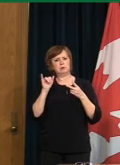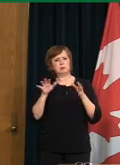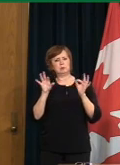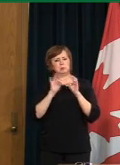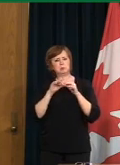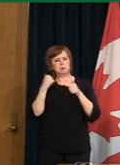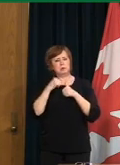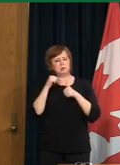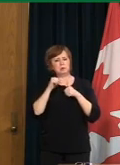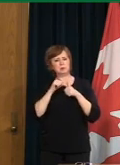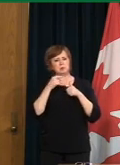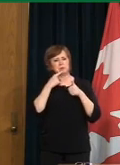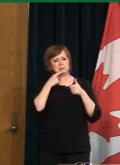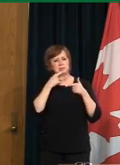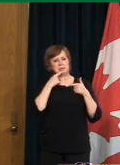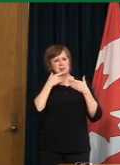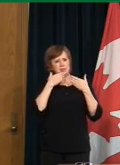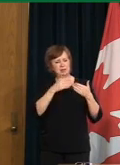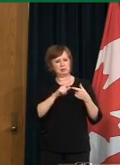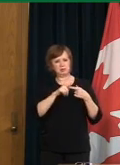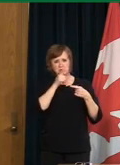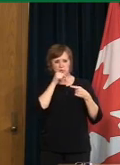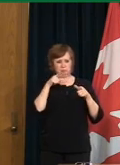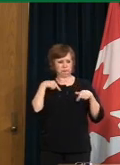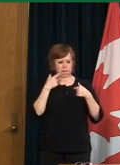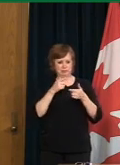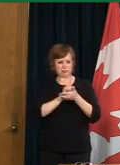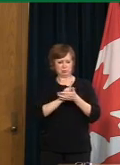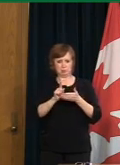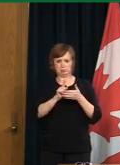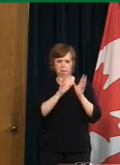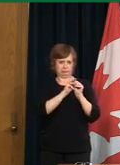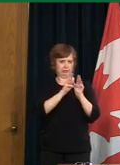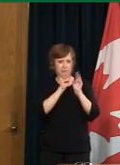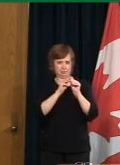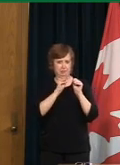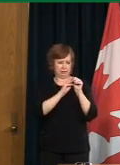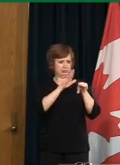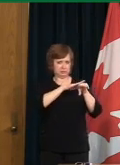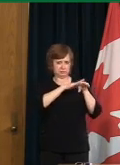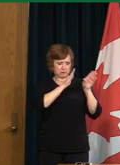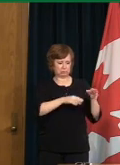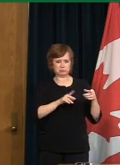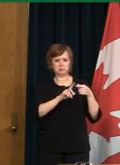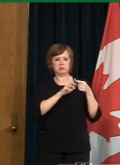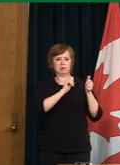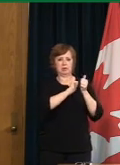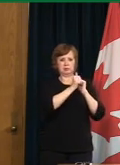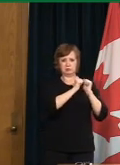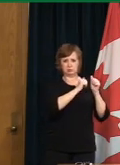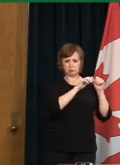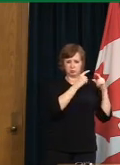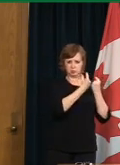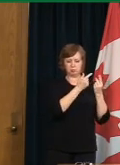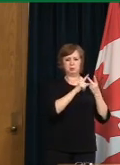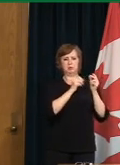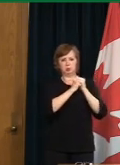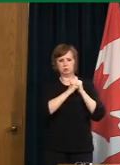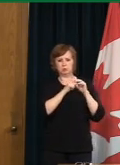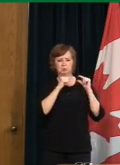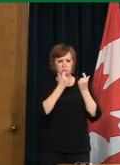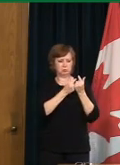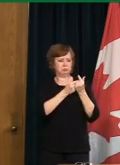all the industries that we consulted with over the course of the last few days, all of the athletic groups, the worship organizations,